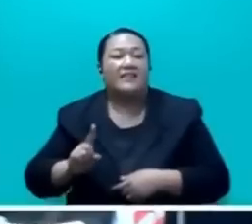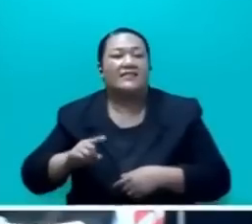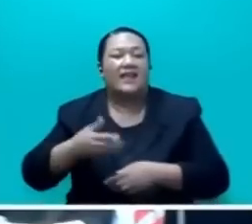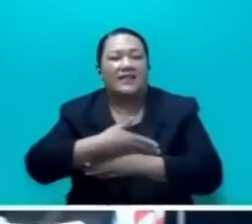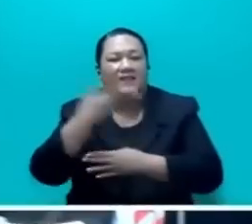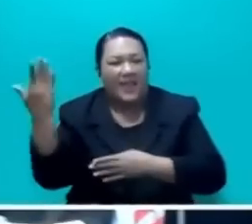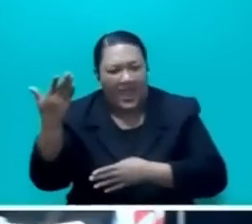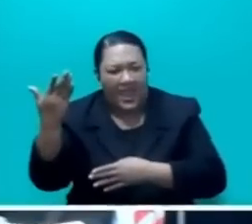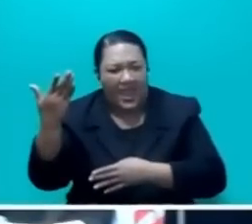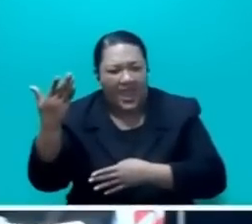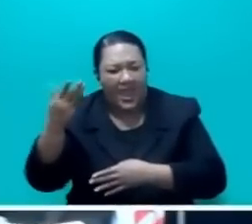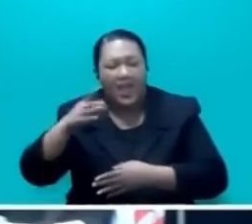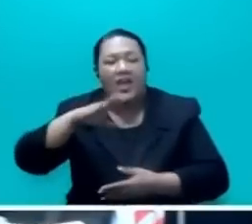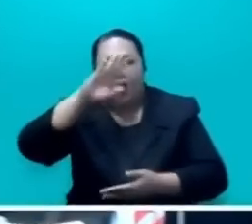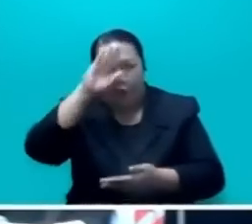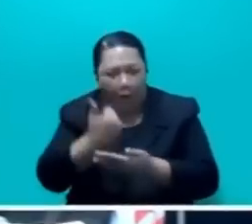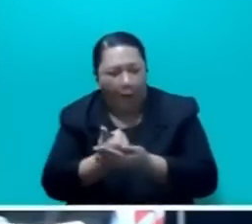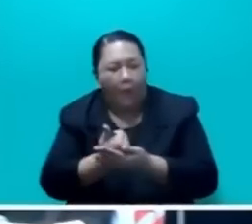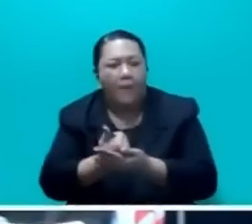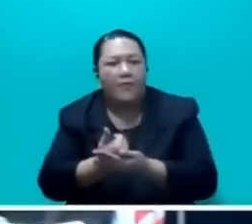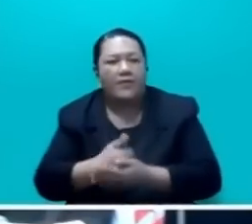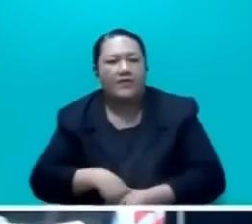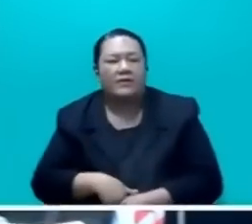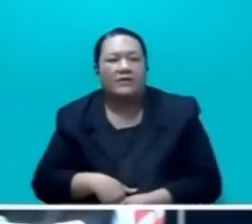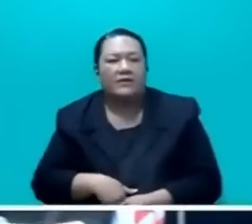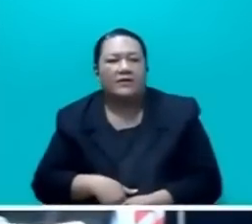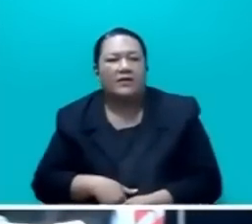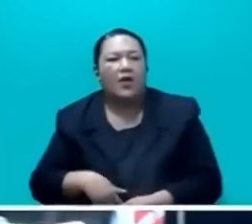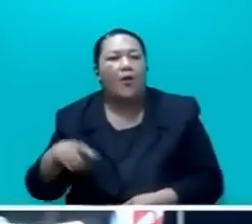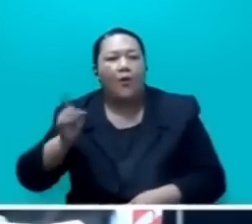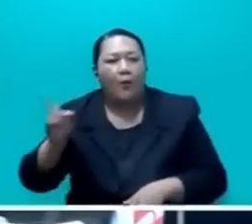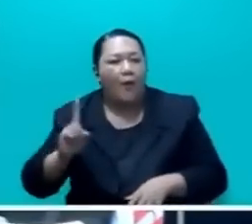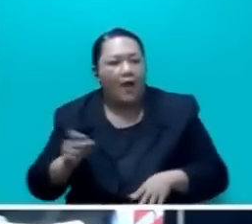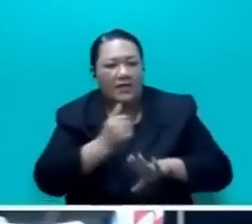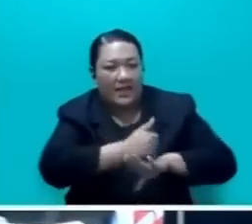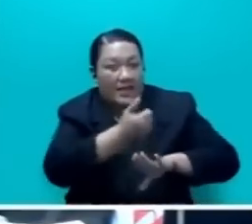coalition government have done. That is the word on the street.